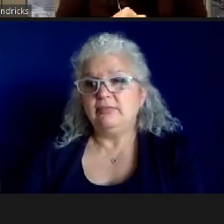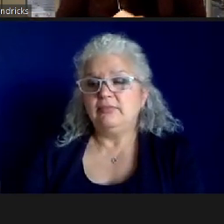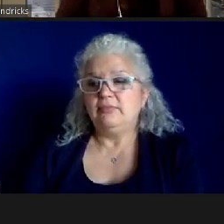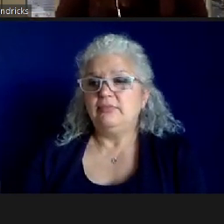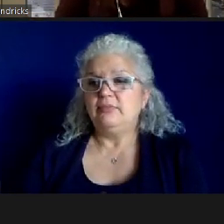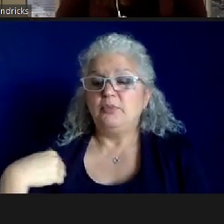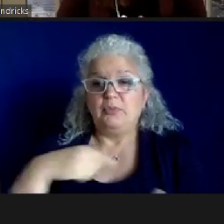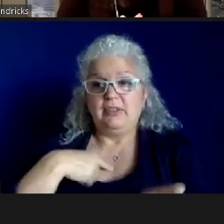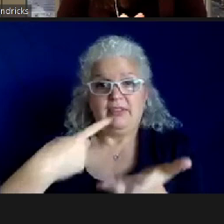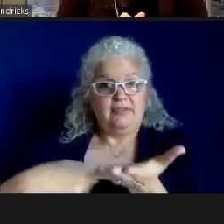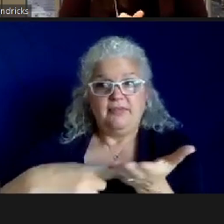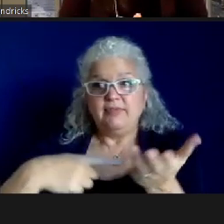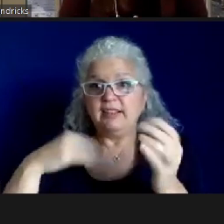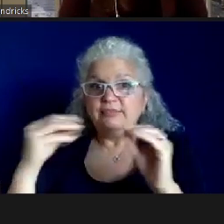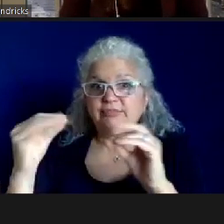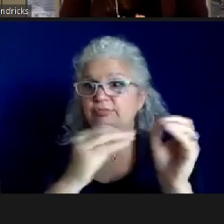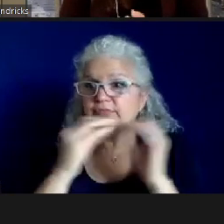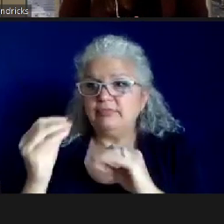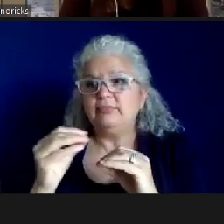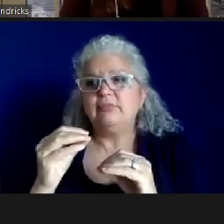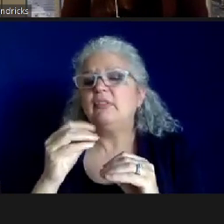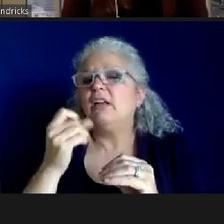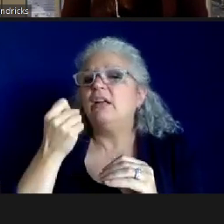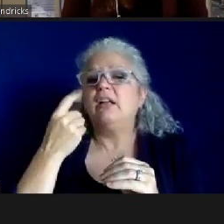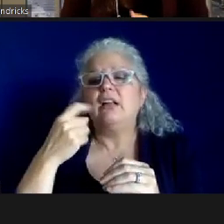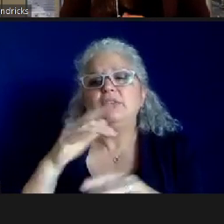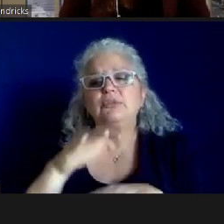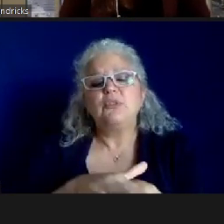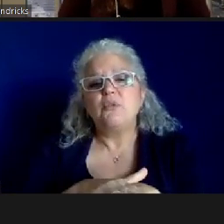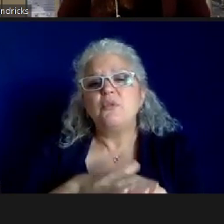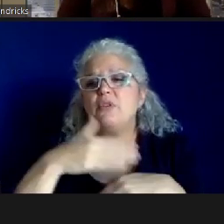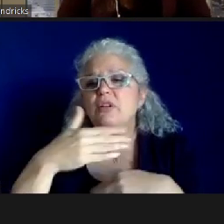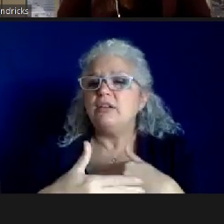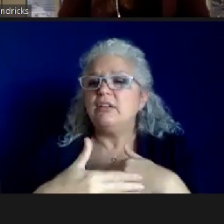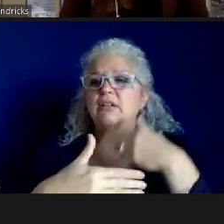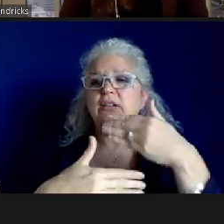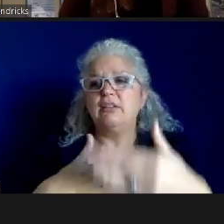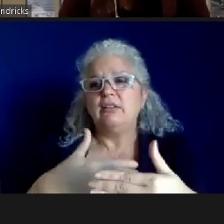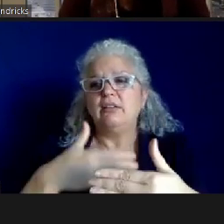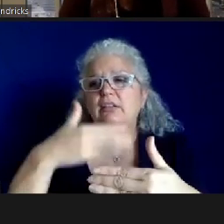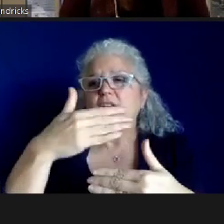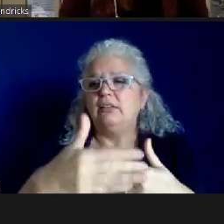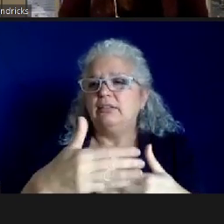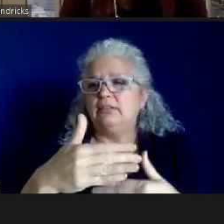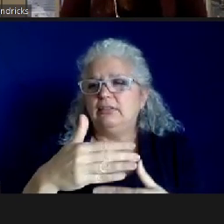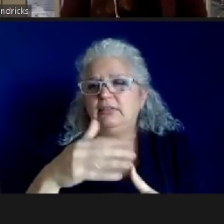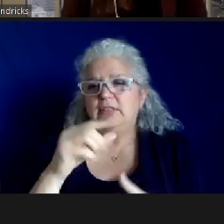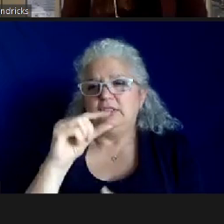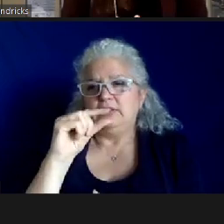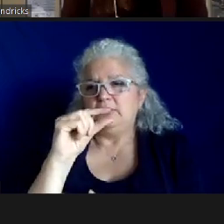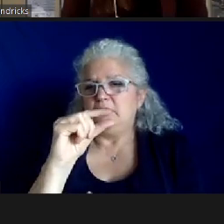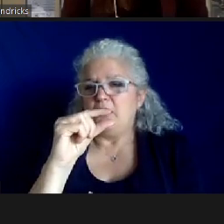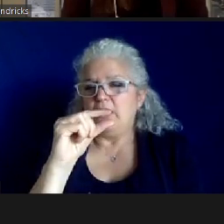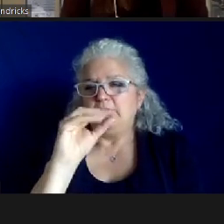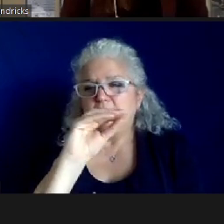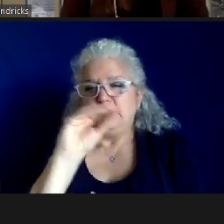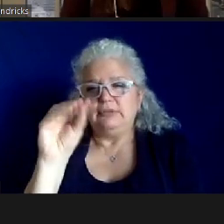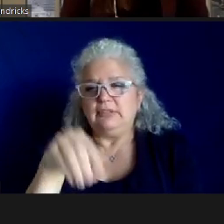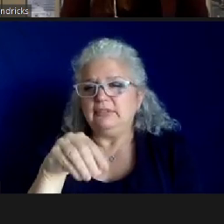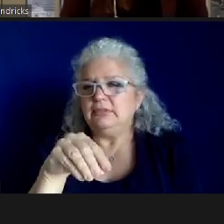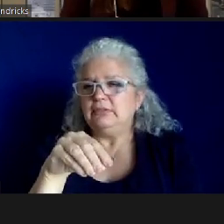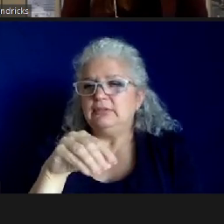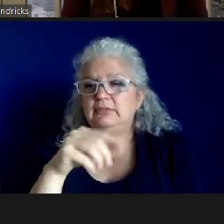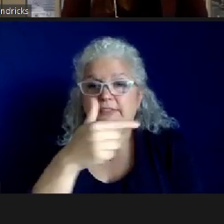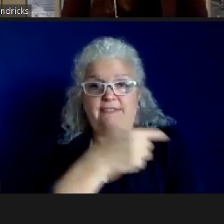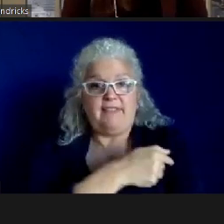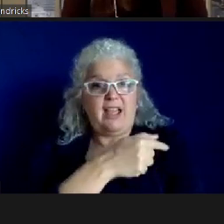moving. We are still in less than a small fraction. We're dealing with very limited supplies of vaccine right now. We are still